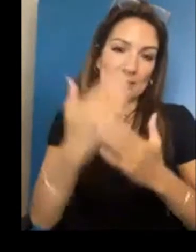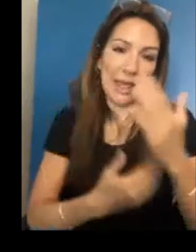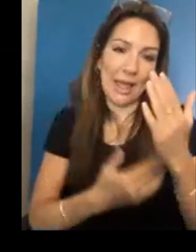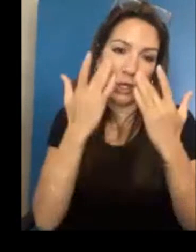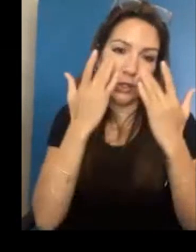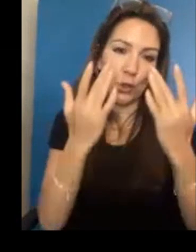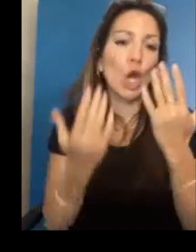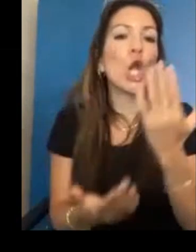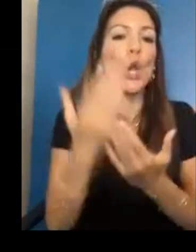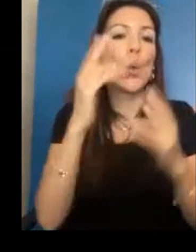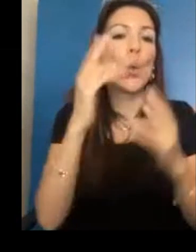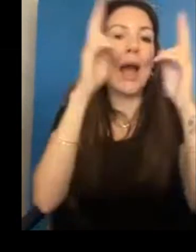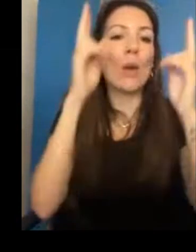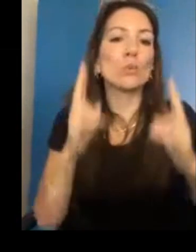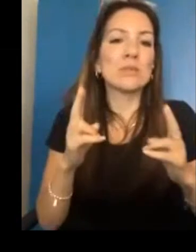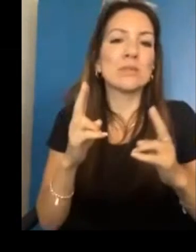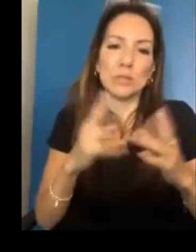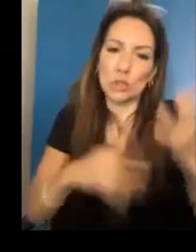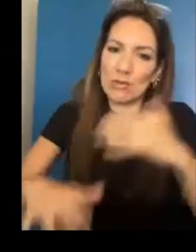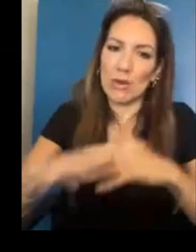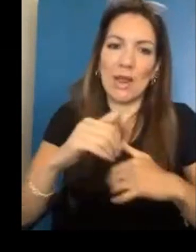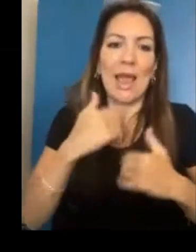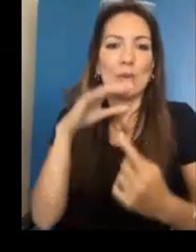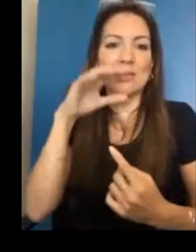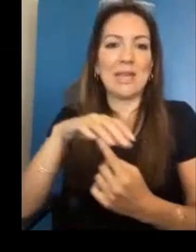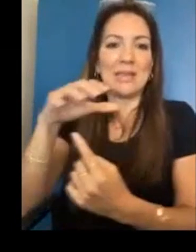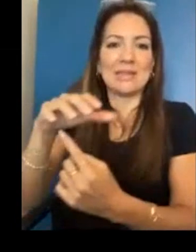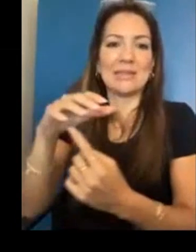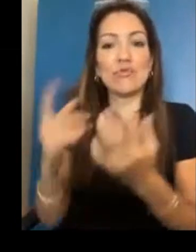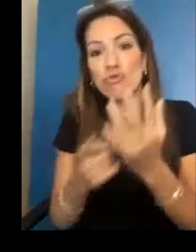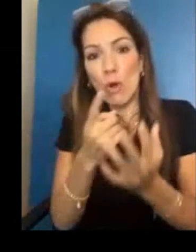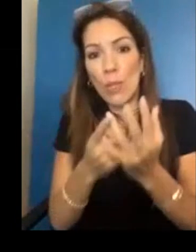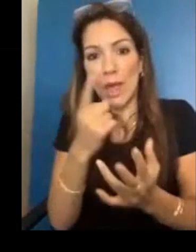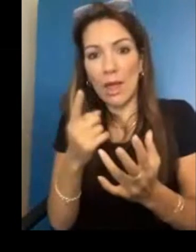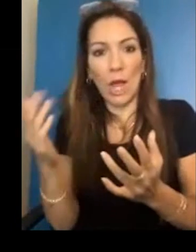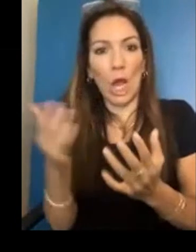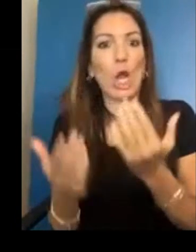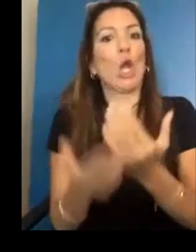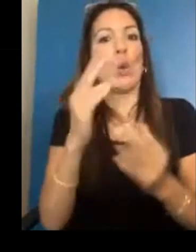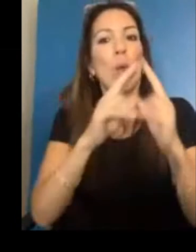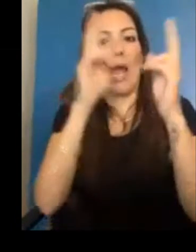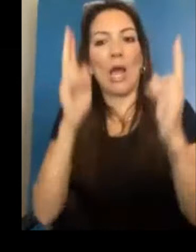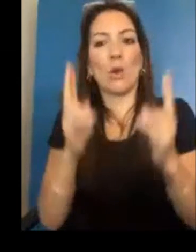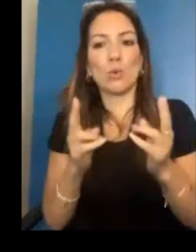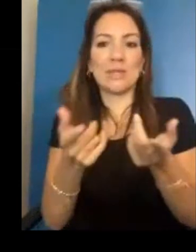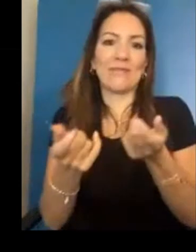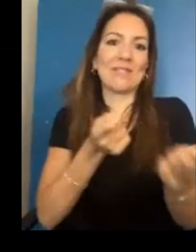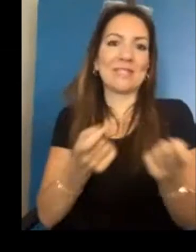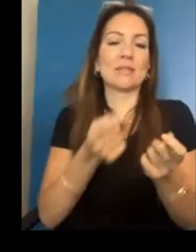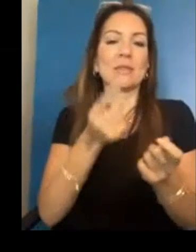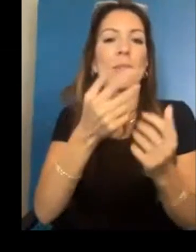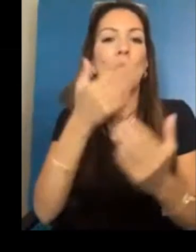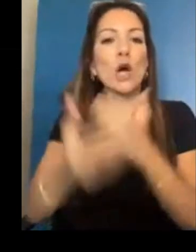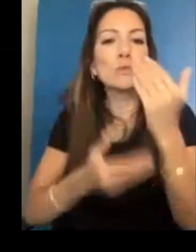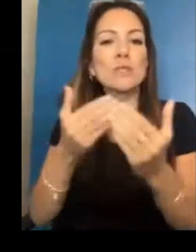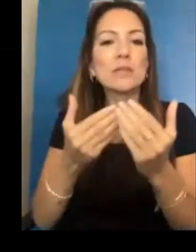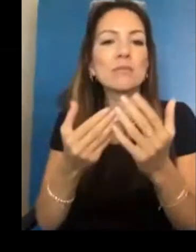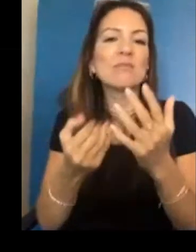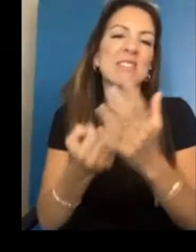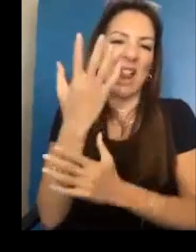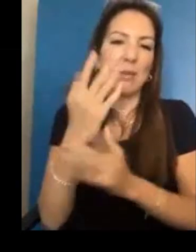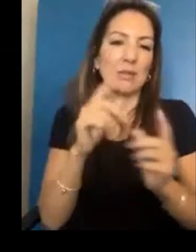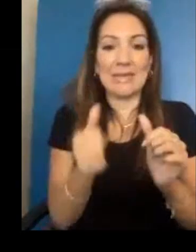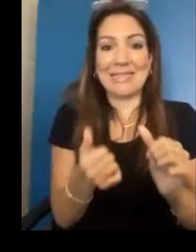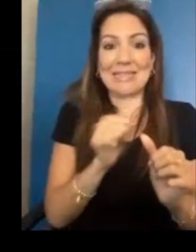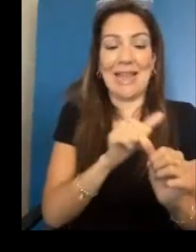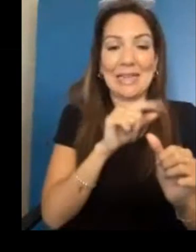to be surrounding our site. And so everything else is all new housing that has facilitated this hospital development. Next slide, please. And then